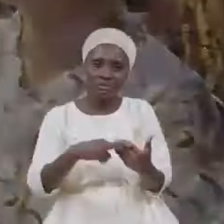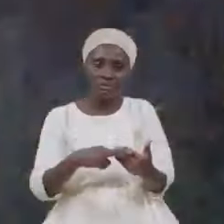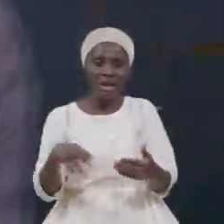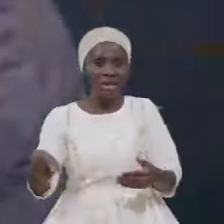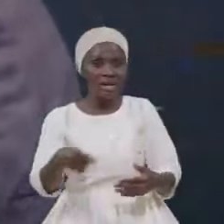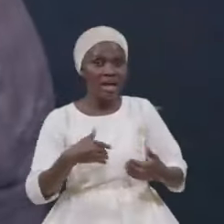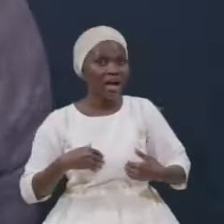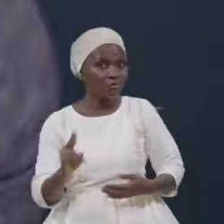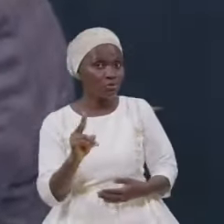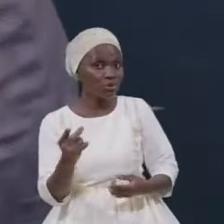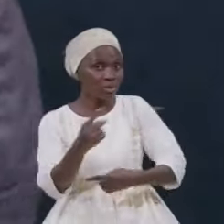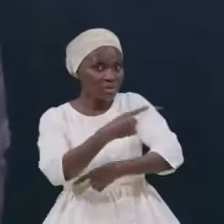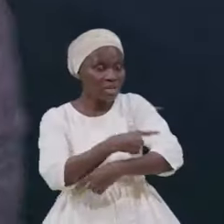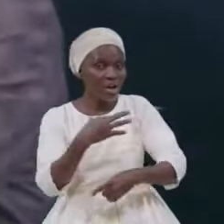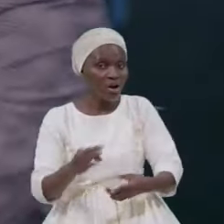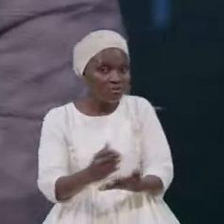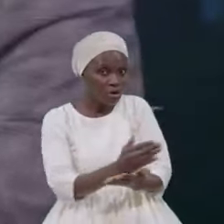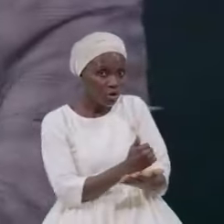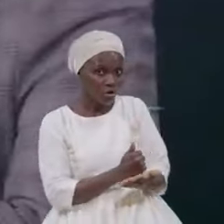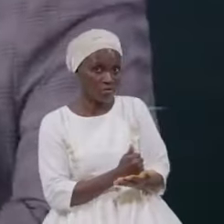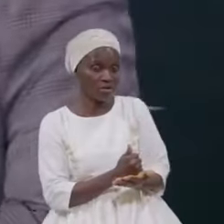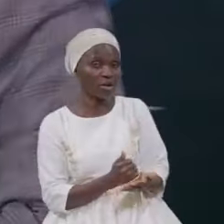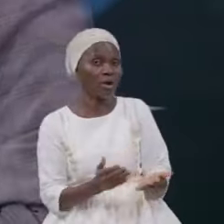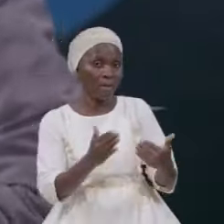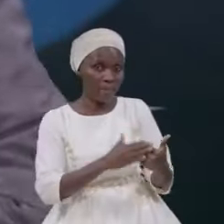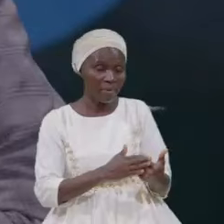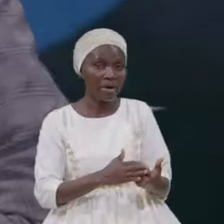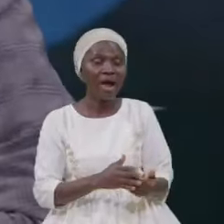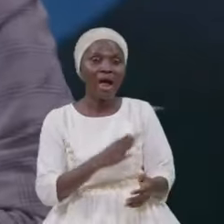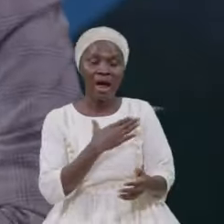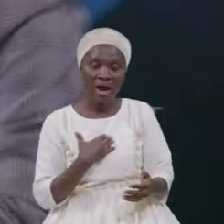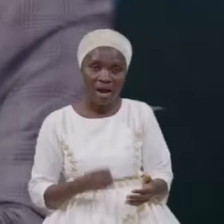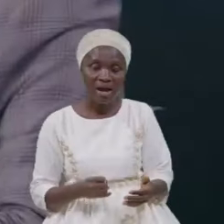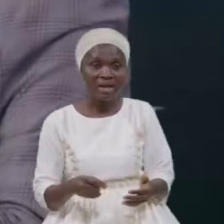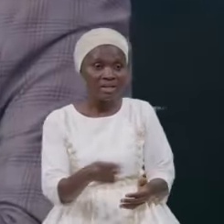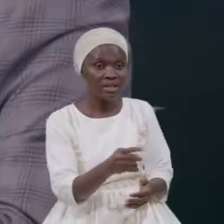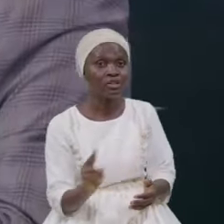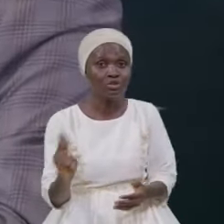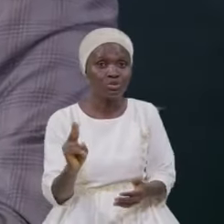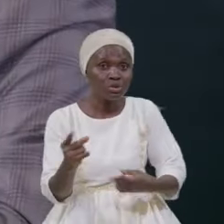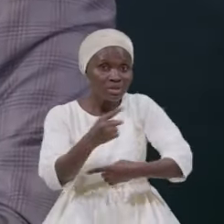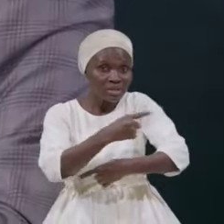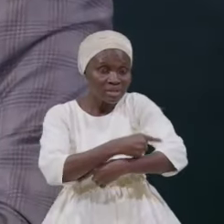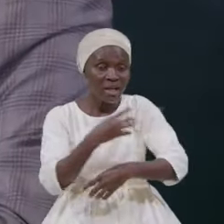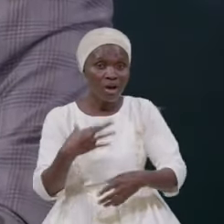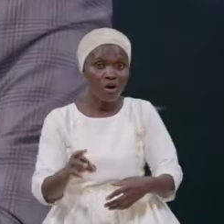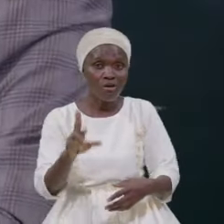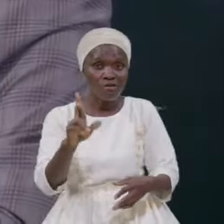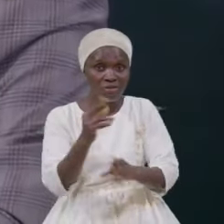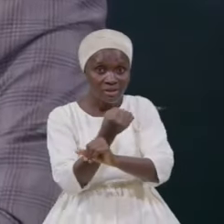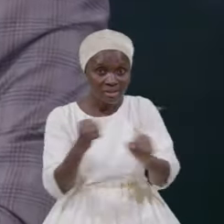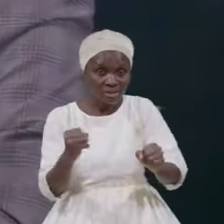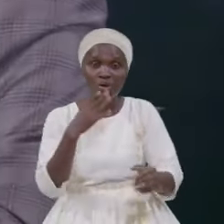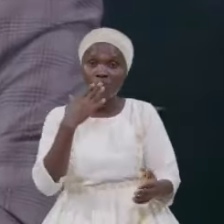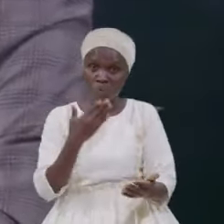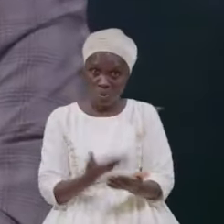well. And they have made use of the day of redemption very well. And they are saved. And they are redeemed.